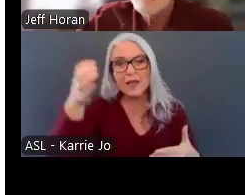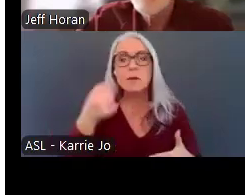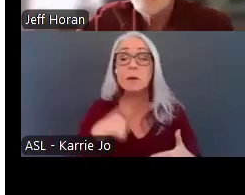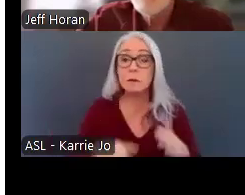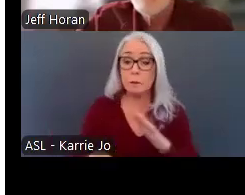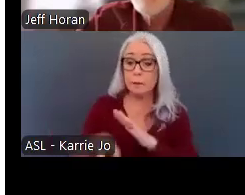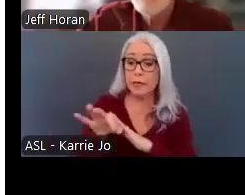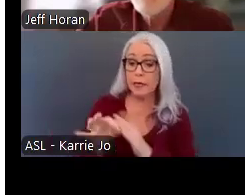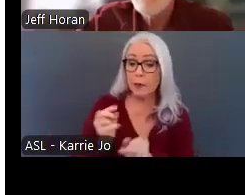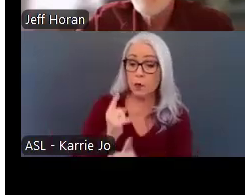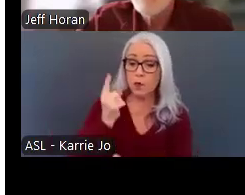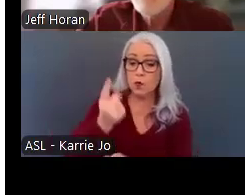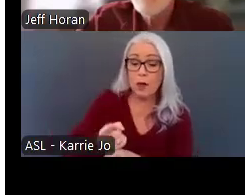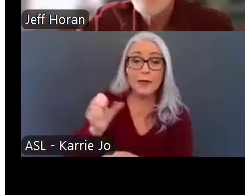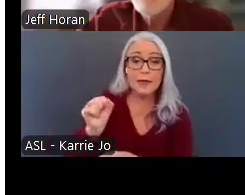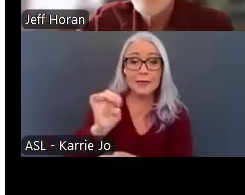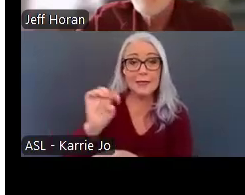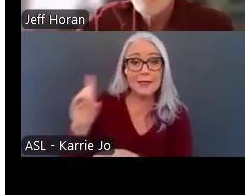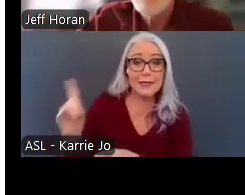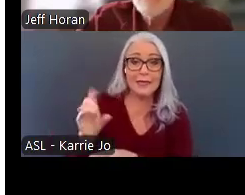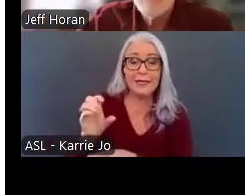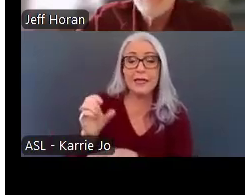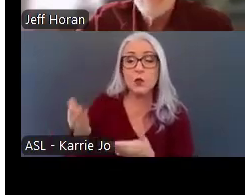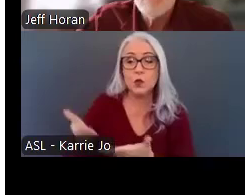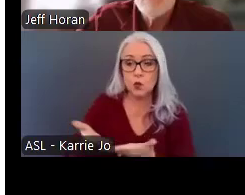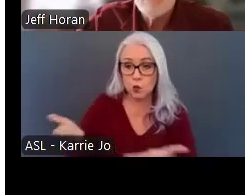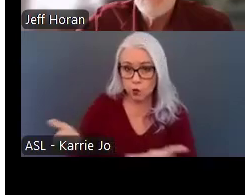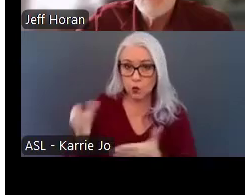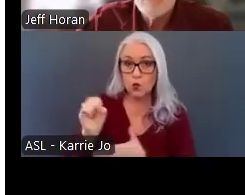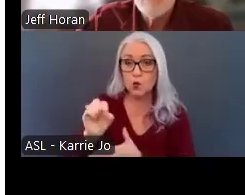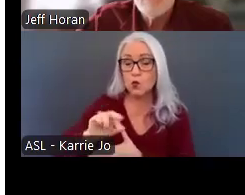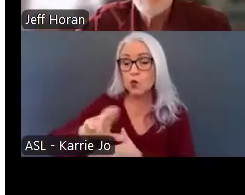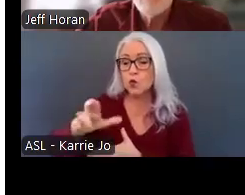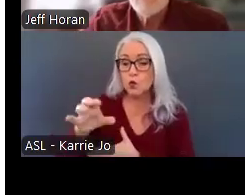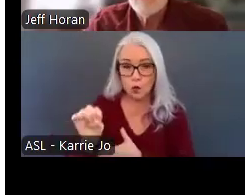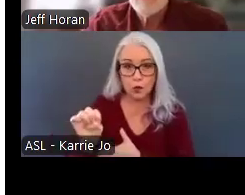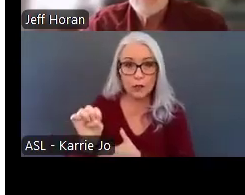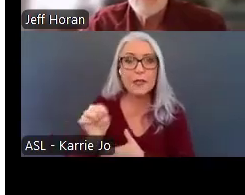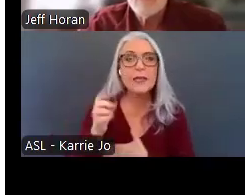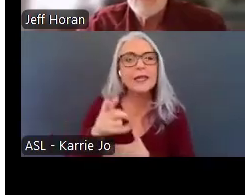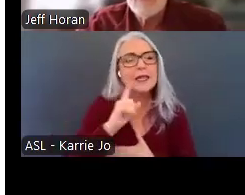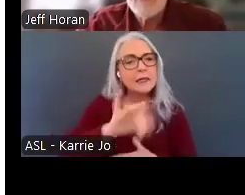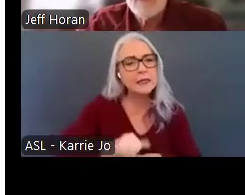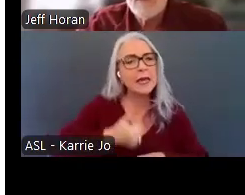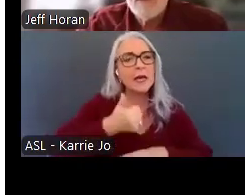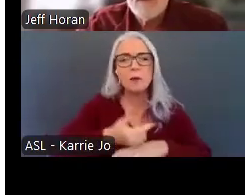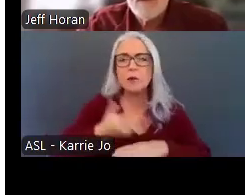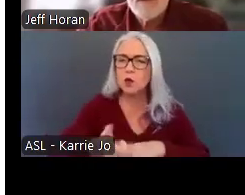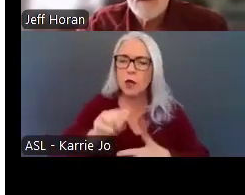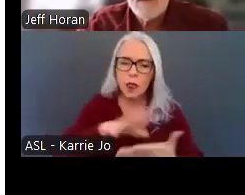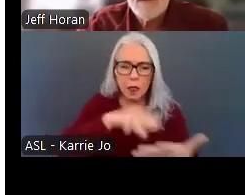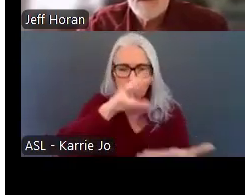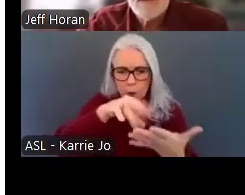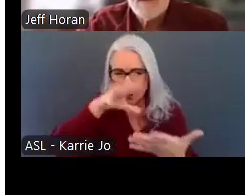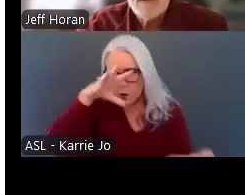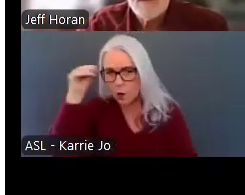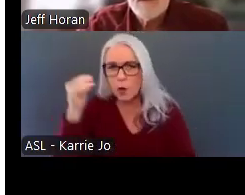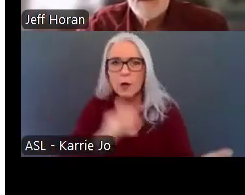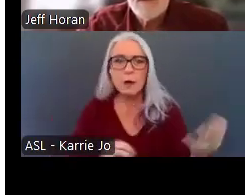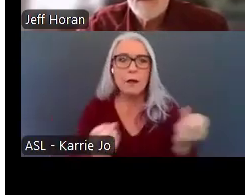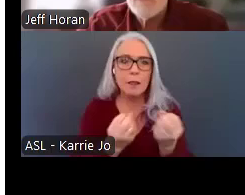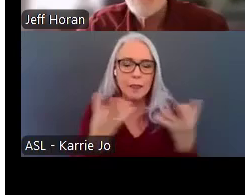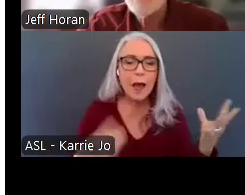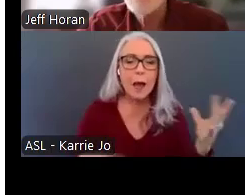right seed source. This is a framework that is set up, and you can learn more about it. It's a whole other webinar. to